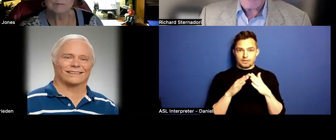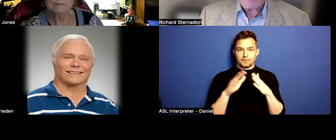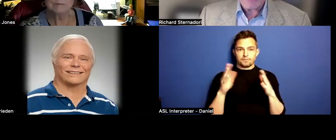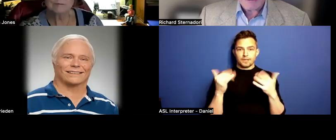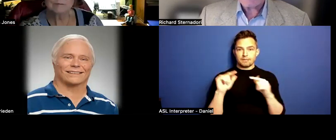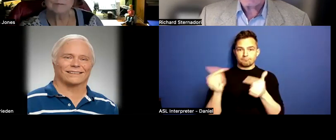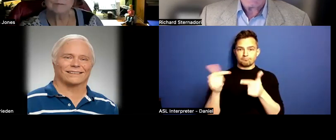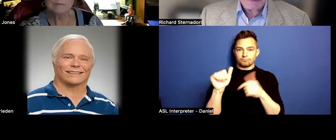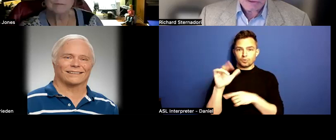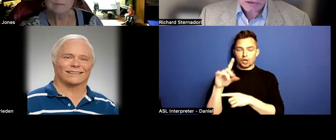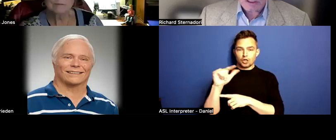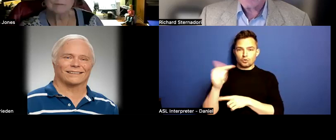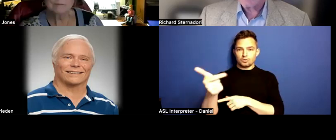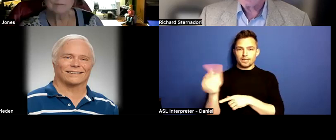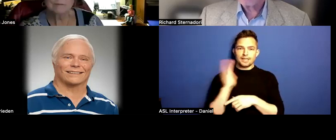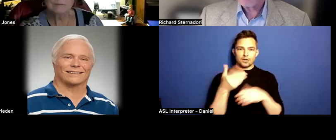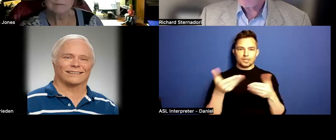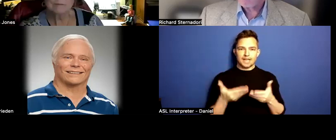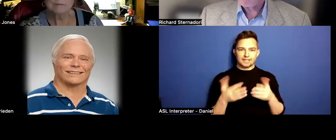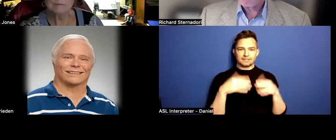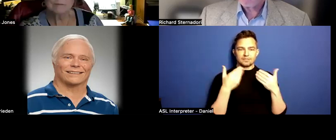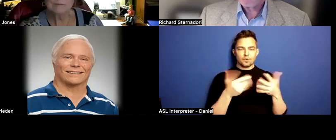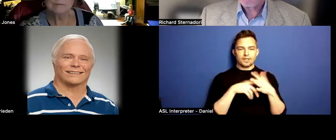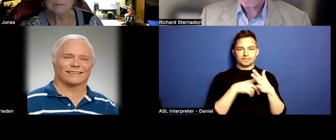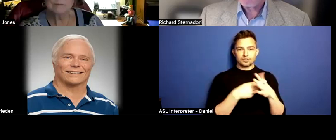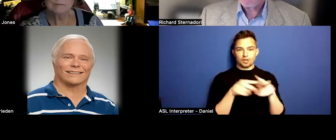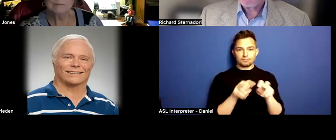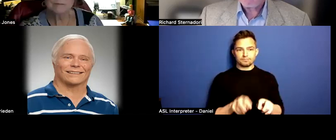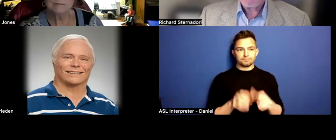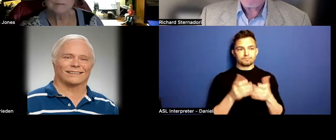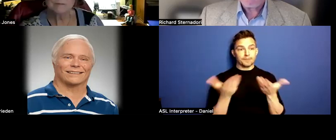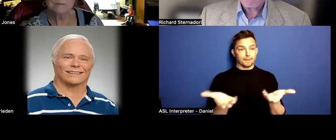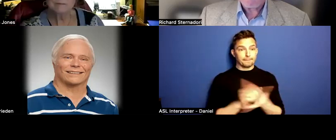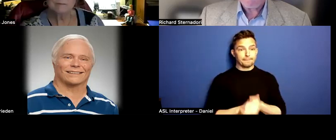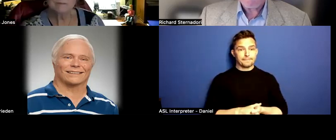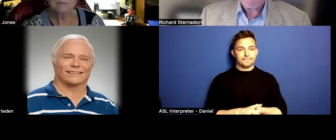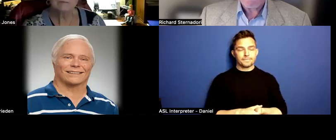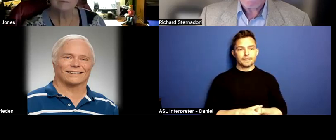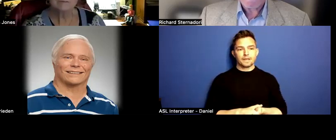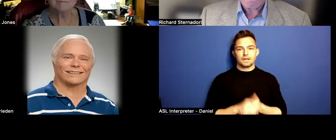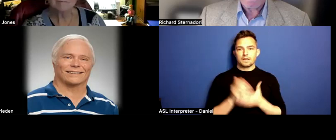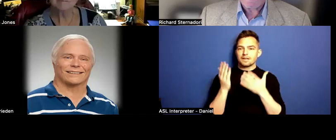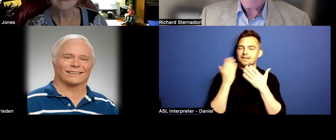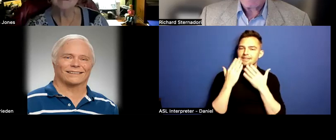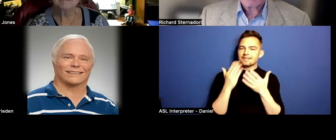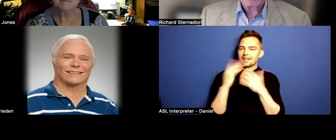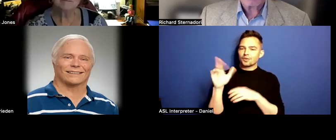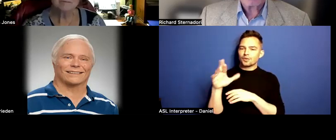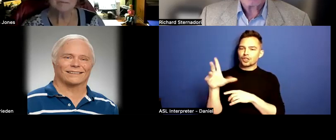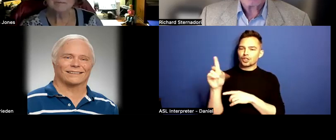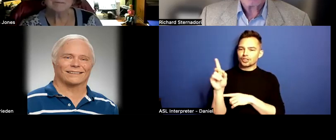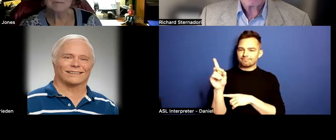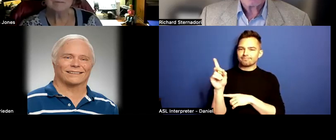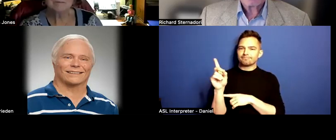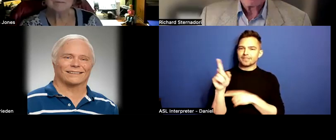Ricardo and our guests and get started. Thank you, Richard. And to